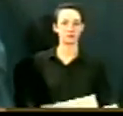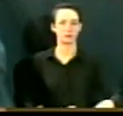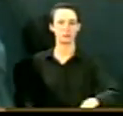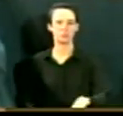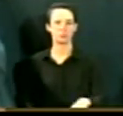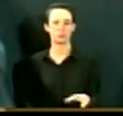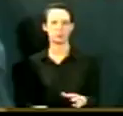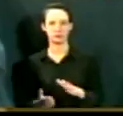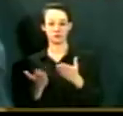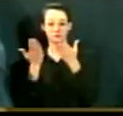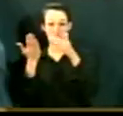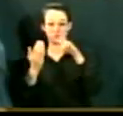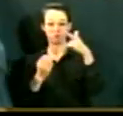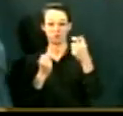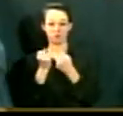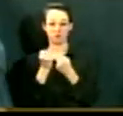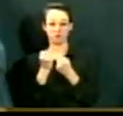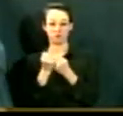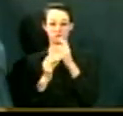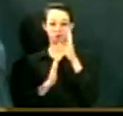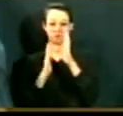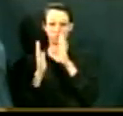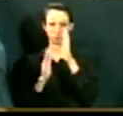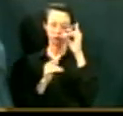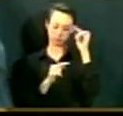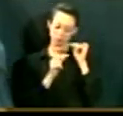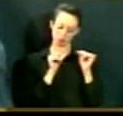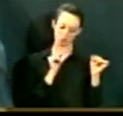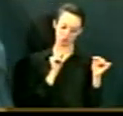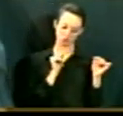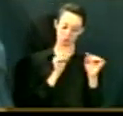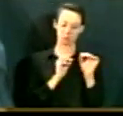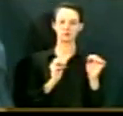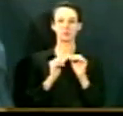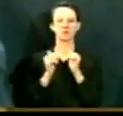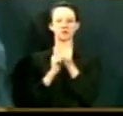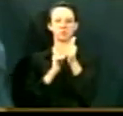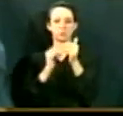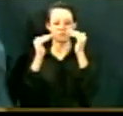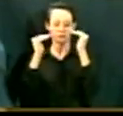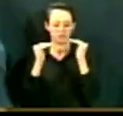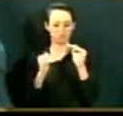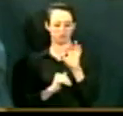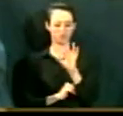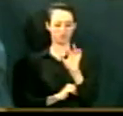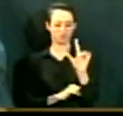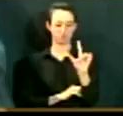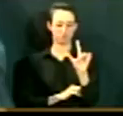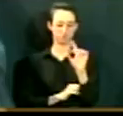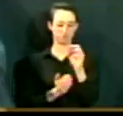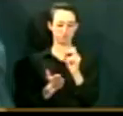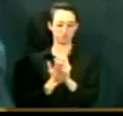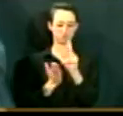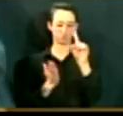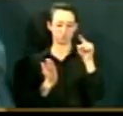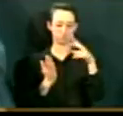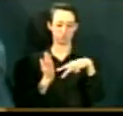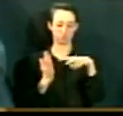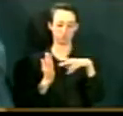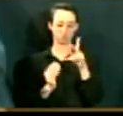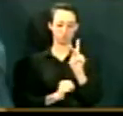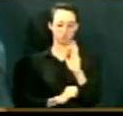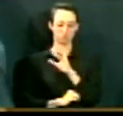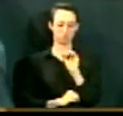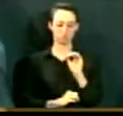All in favor? All opposed? Motion carries. 9L, approve first reading of Knox County Board